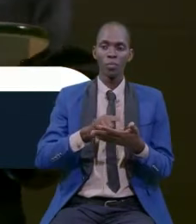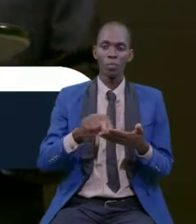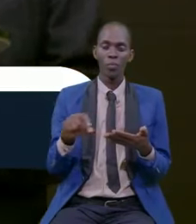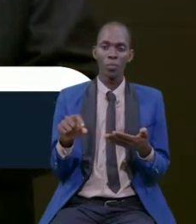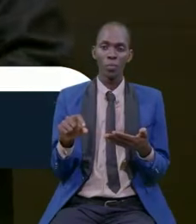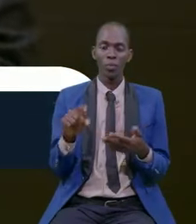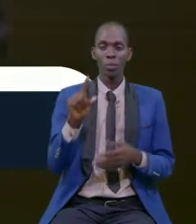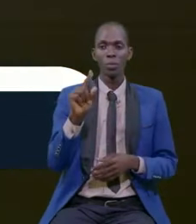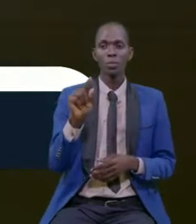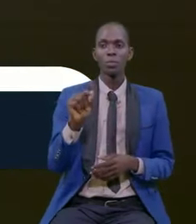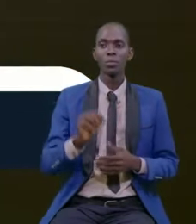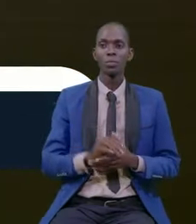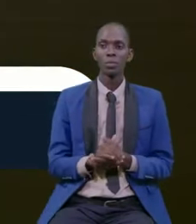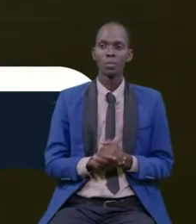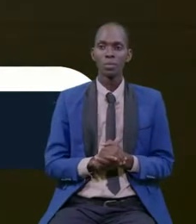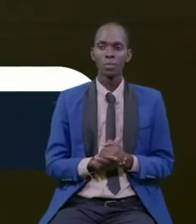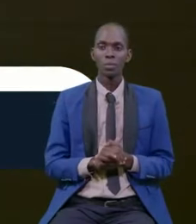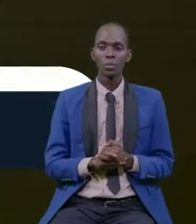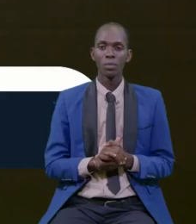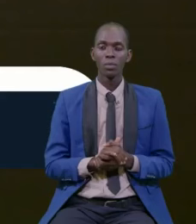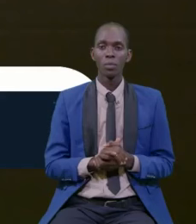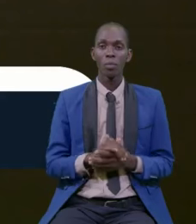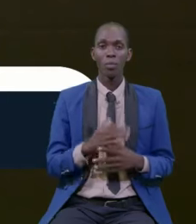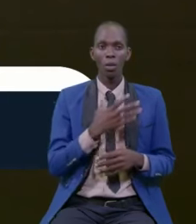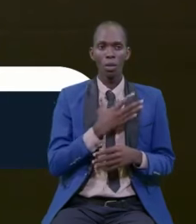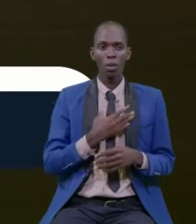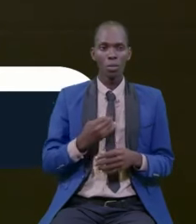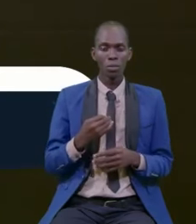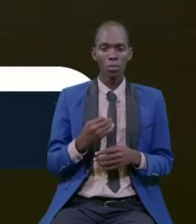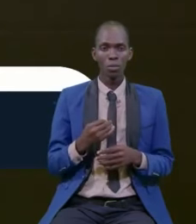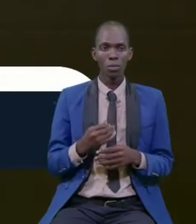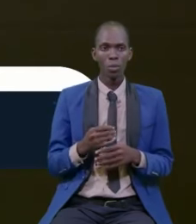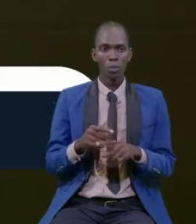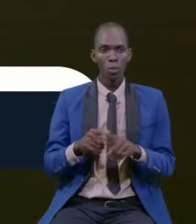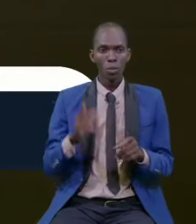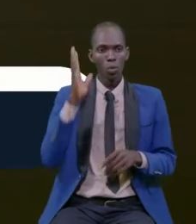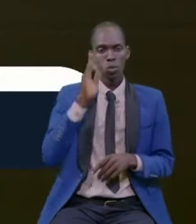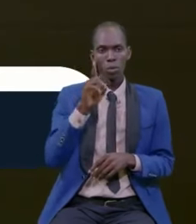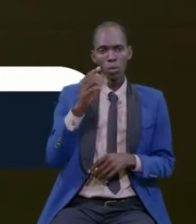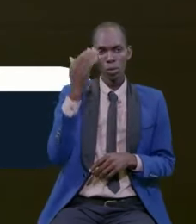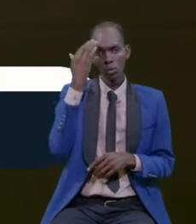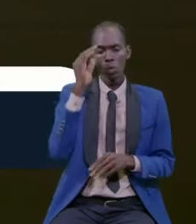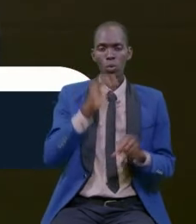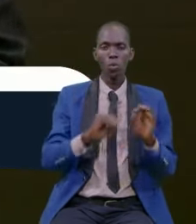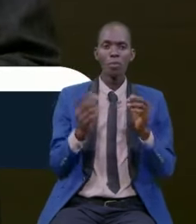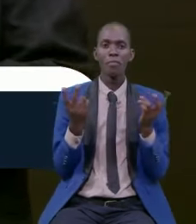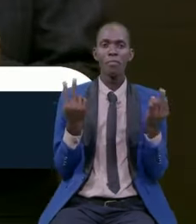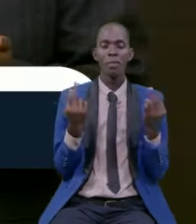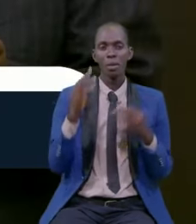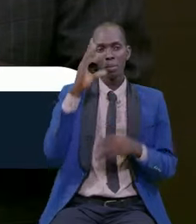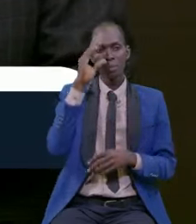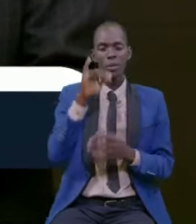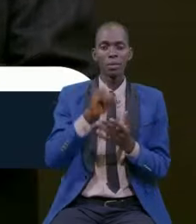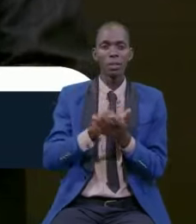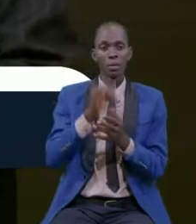verse 20 and will th know oh vain man that